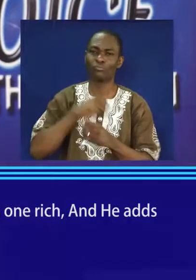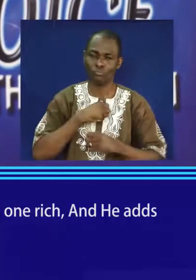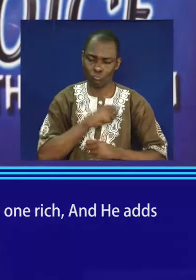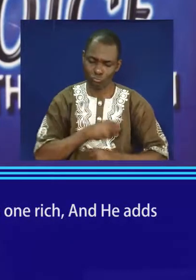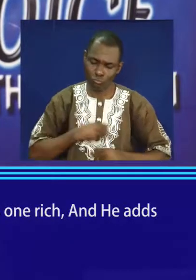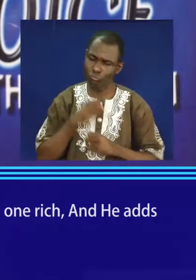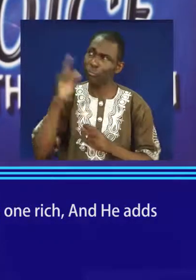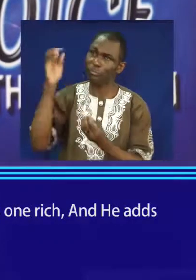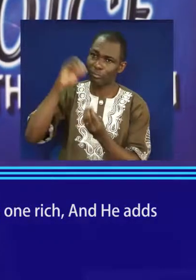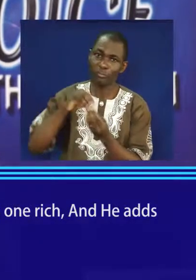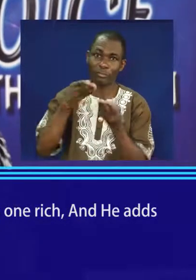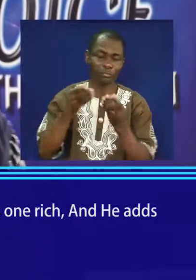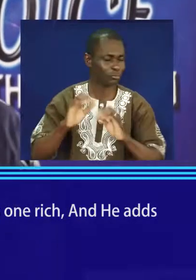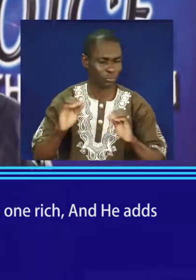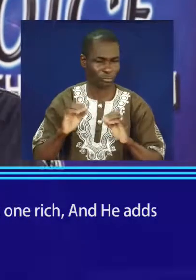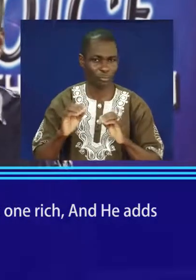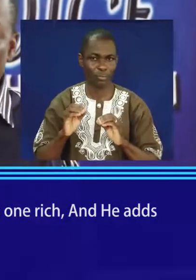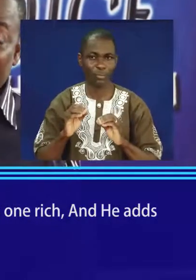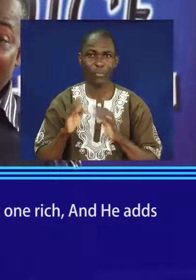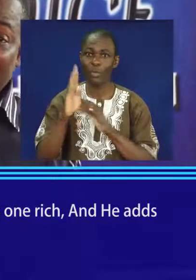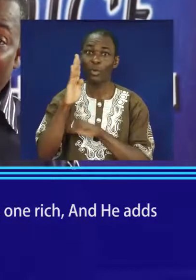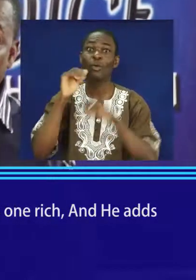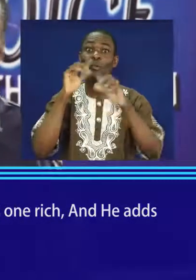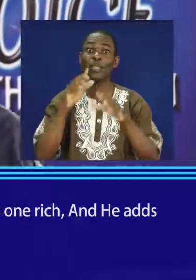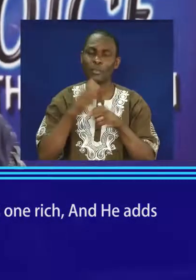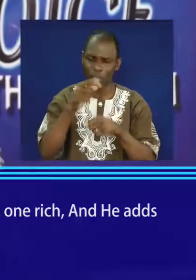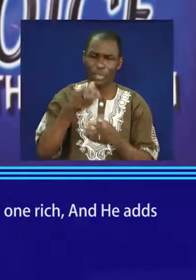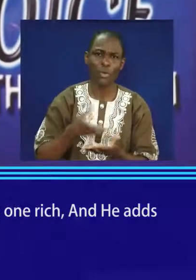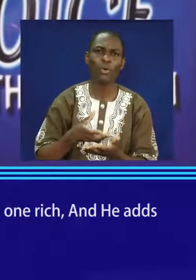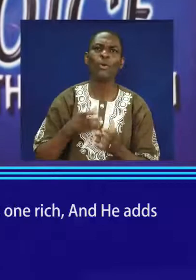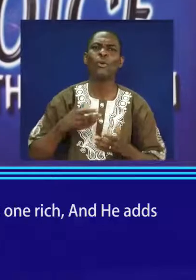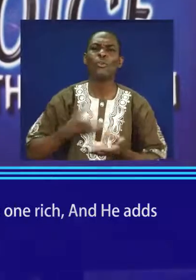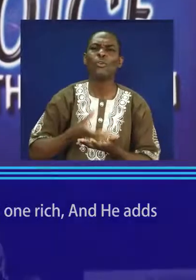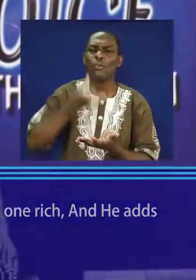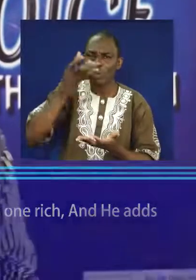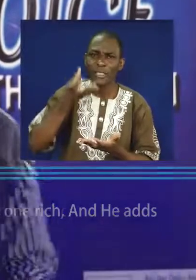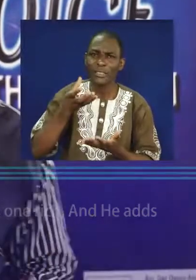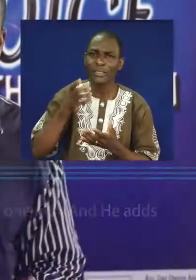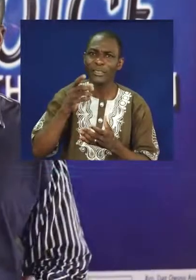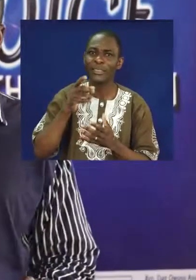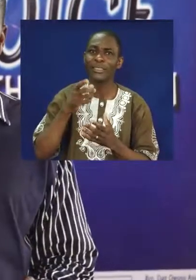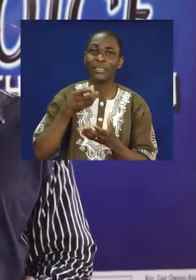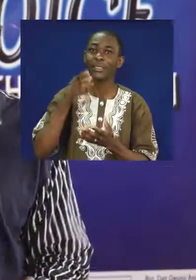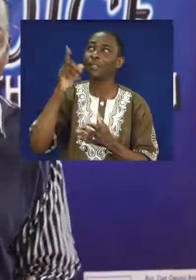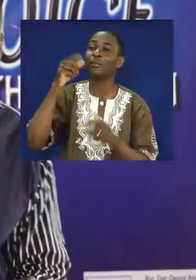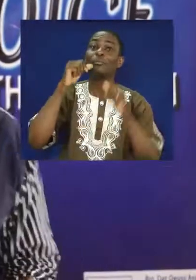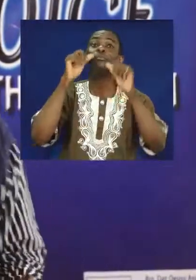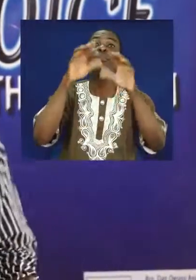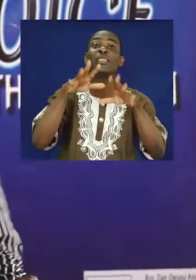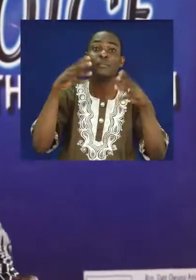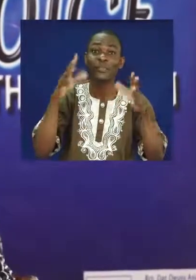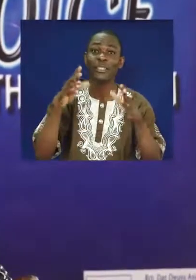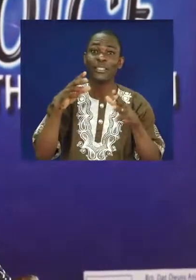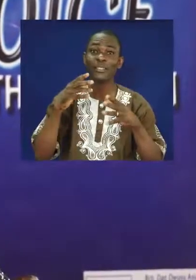home. Politicians, so called the politicians, yeah, fakala bully, quanso, canana, a quanso, a messica.